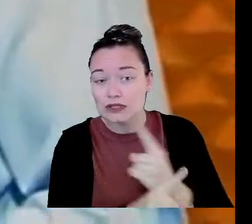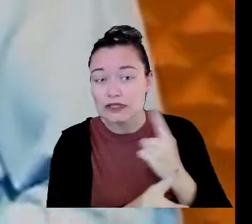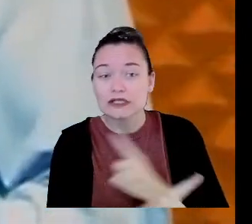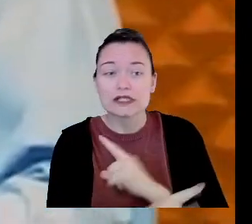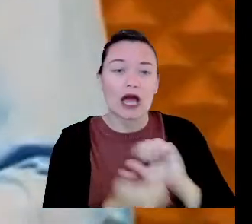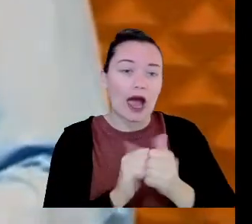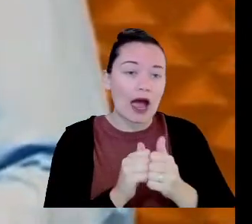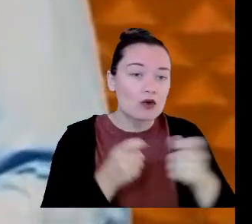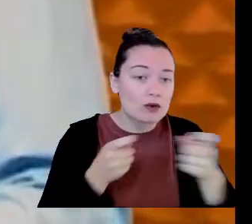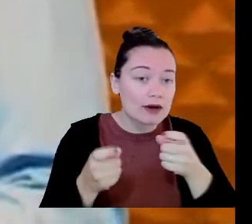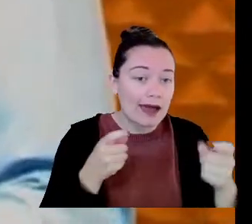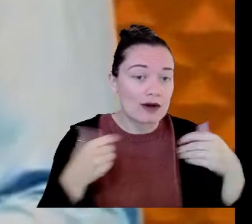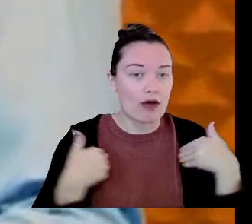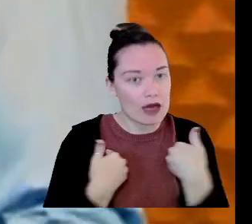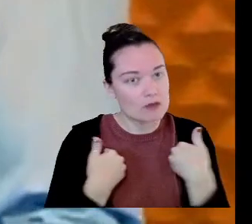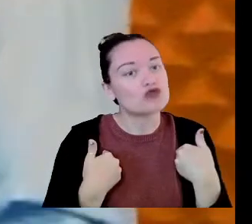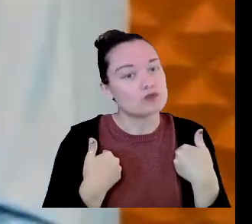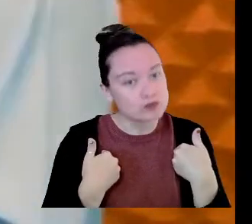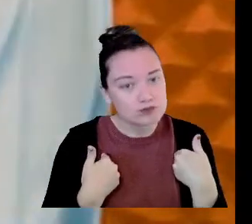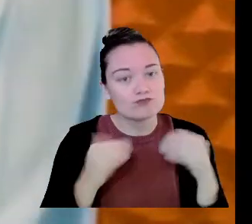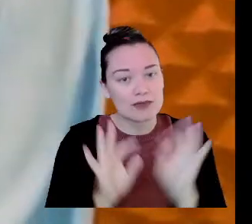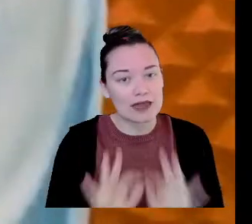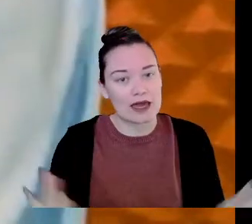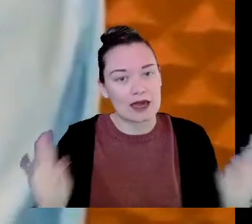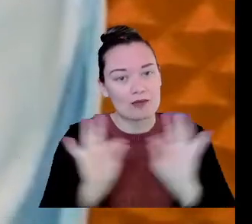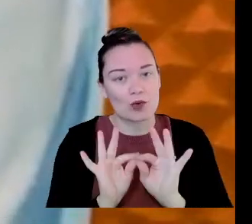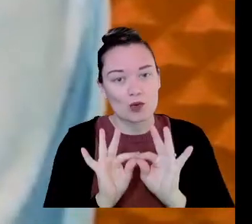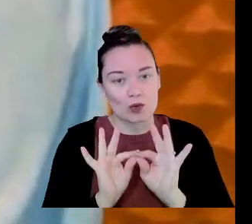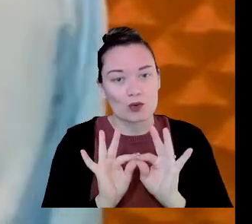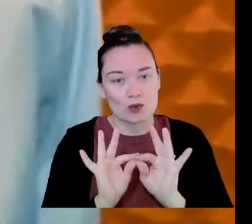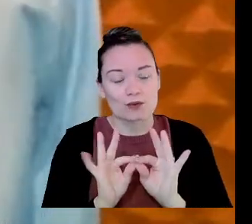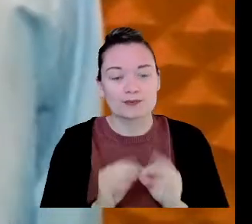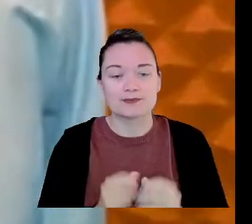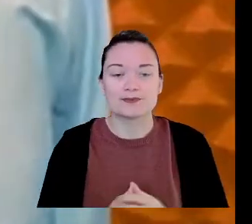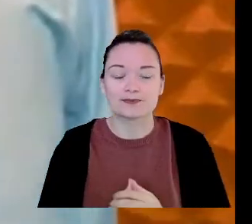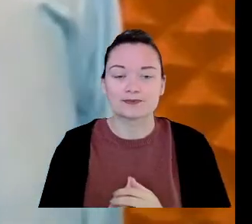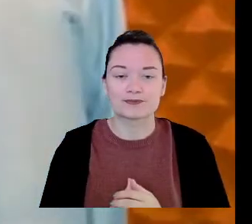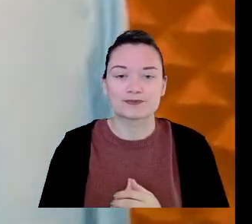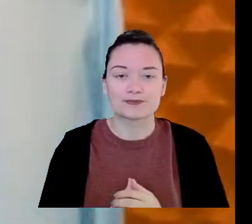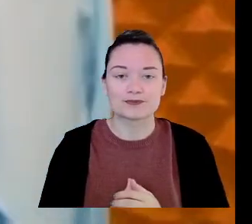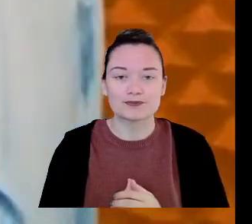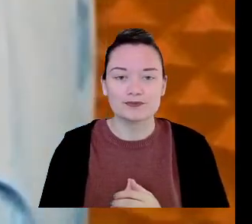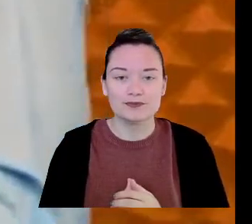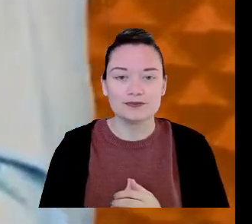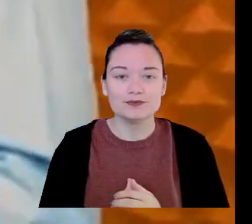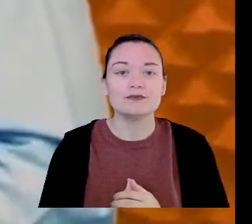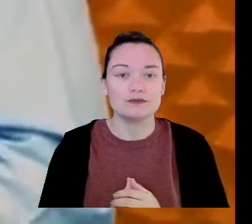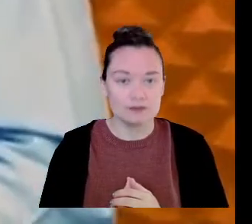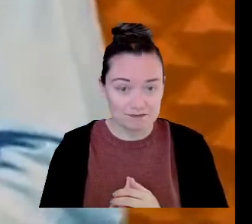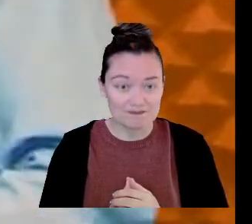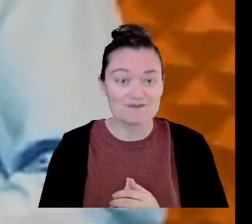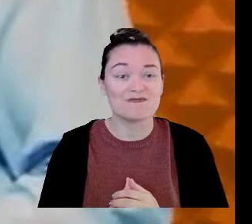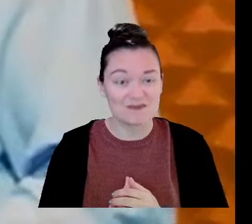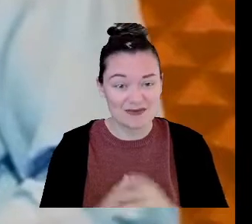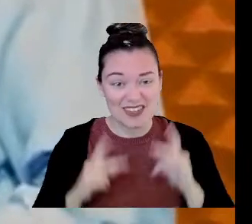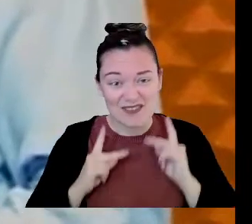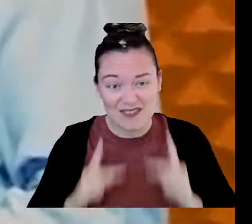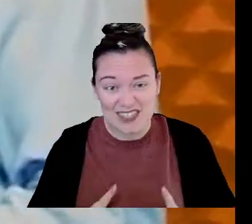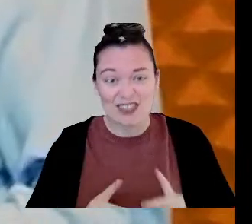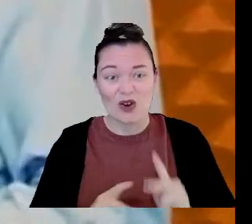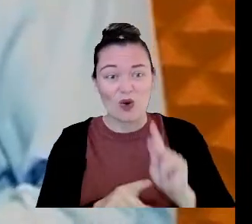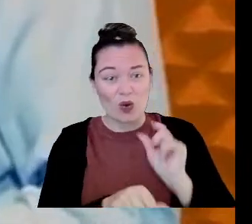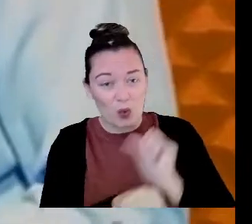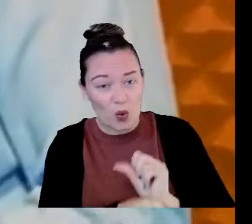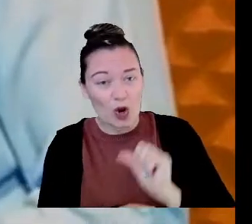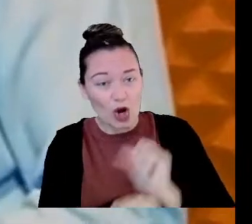with animals, that's going to be something that you'll probably have to do when you're farming in some capacity. It's a physical job, and